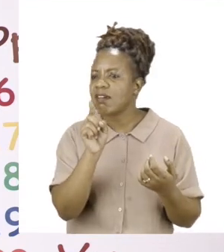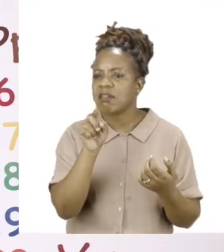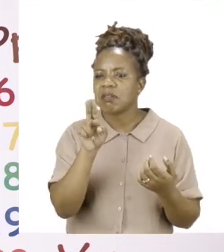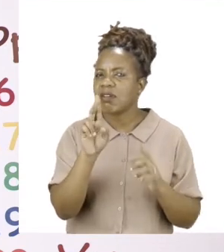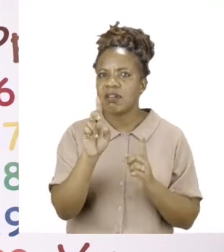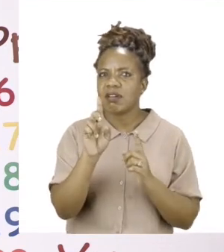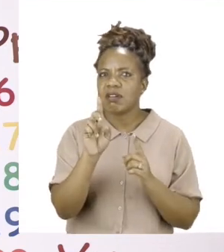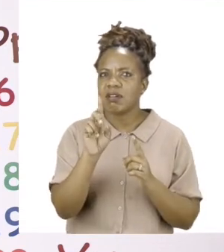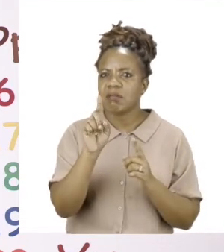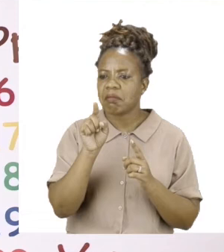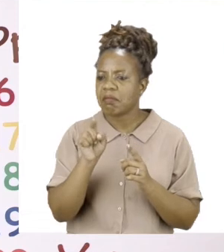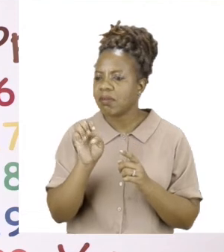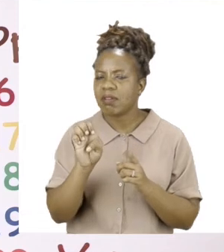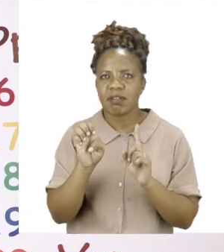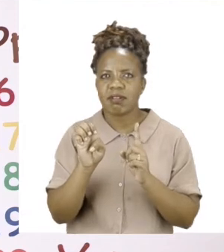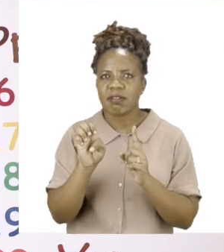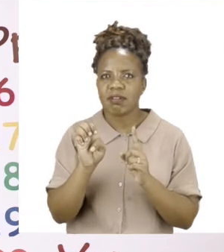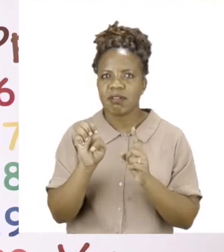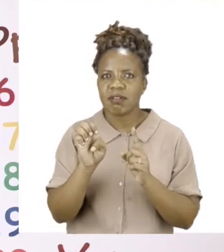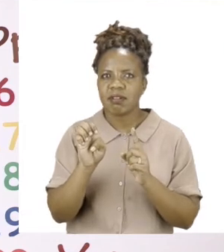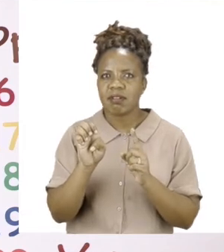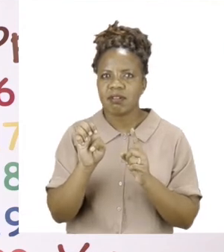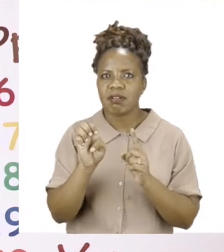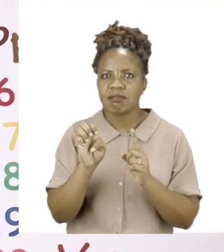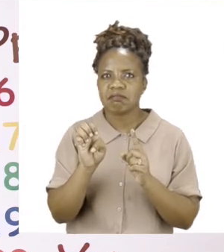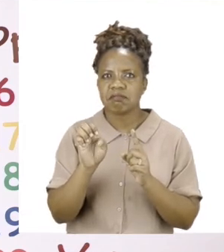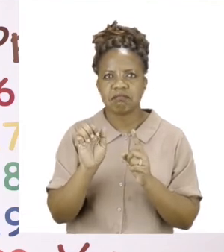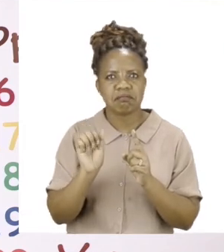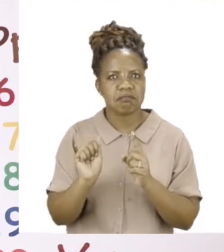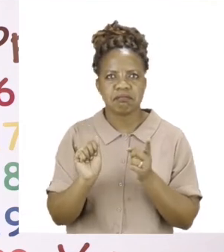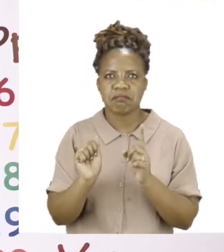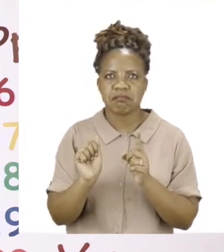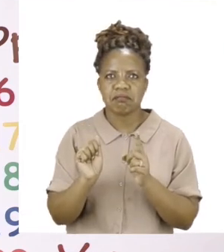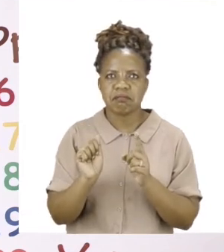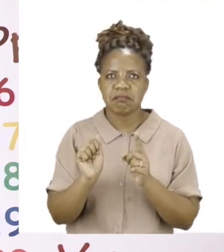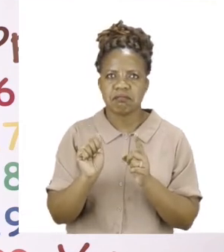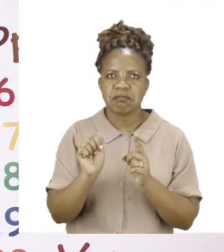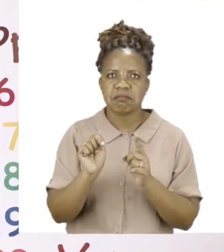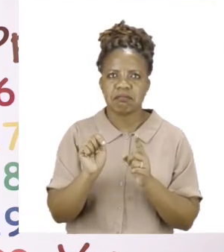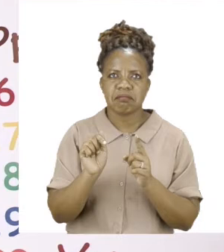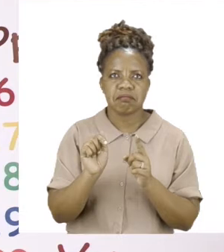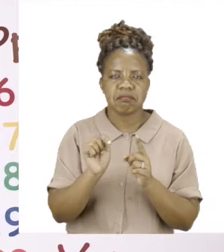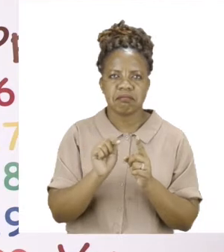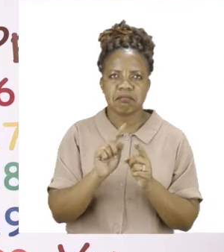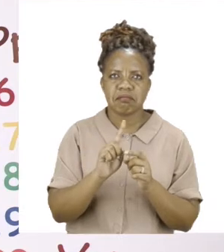No, no. Definitely not, that's too far. No.